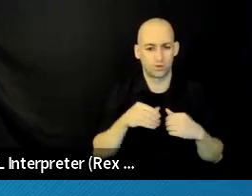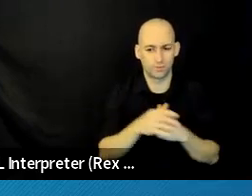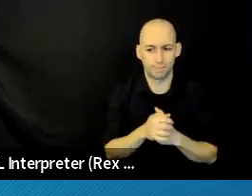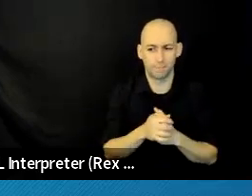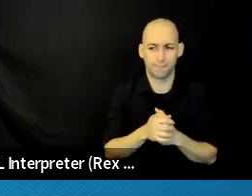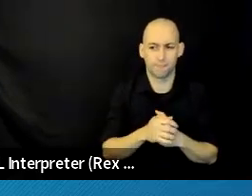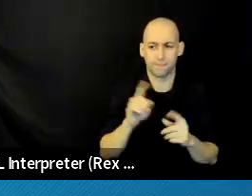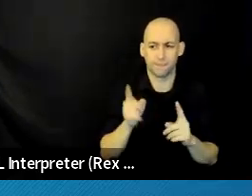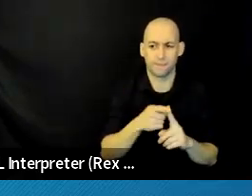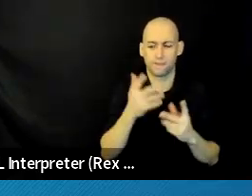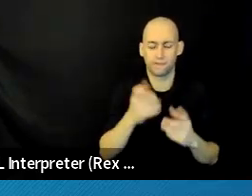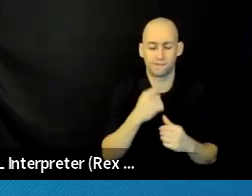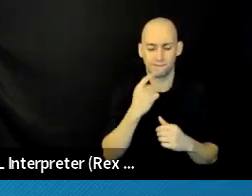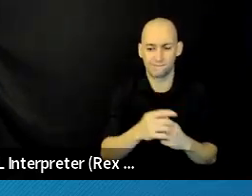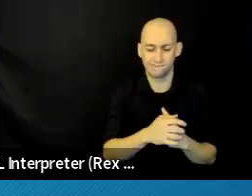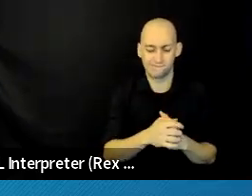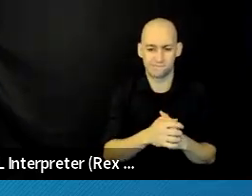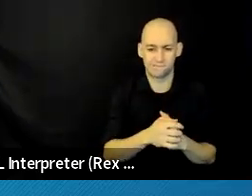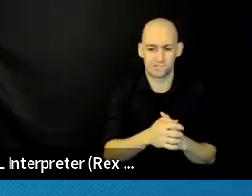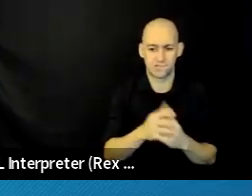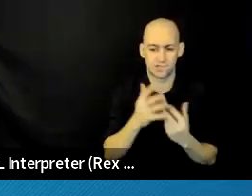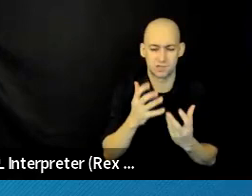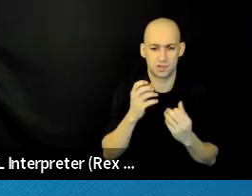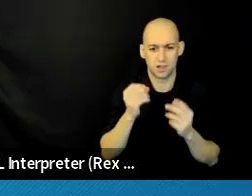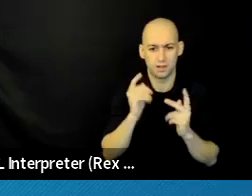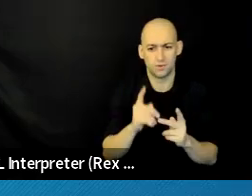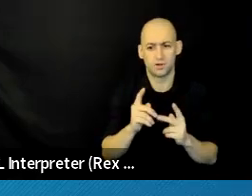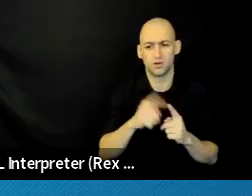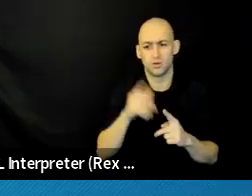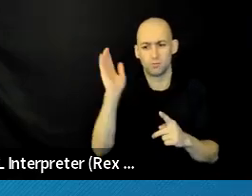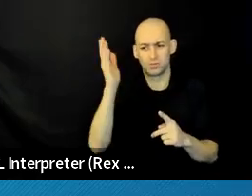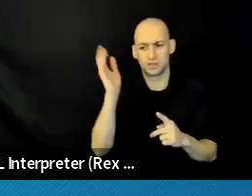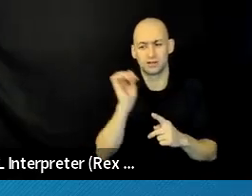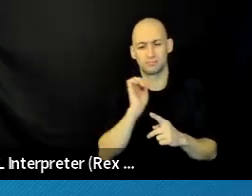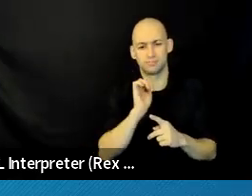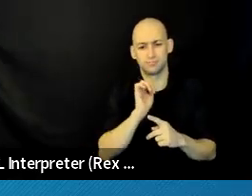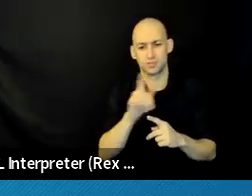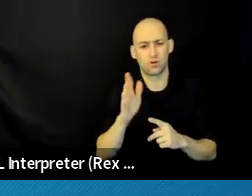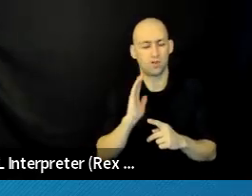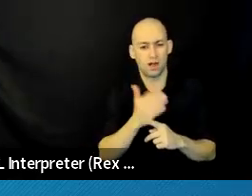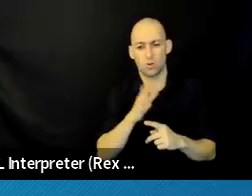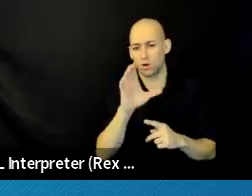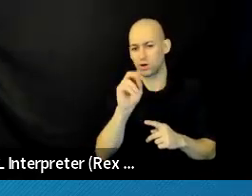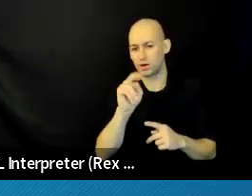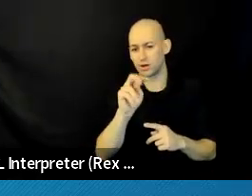I just want to make sure that we're going to have the opportunity to present our contentions today.